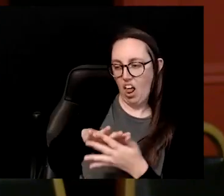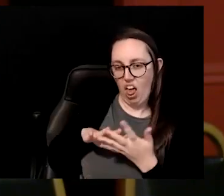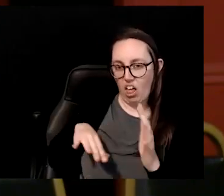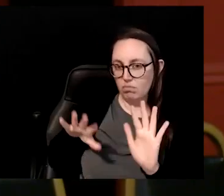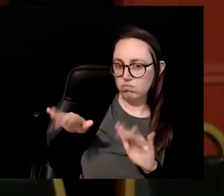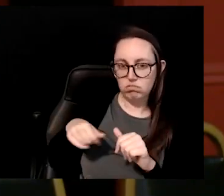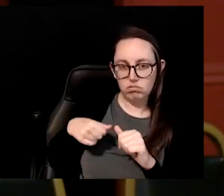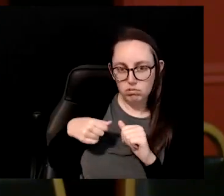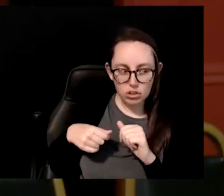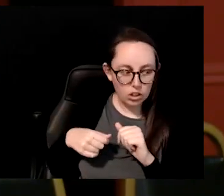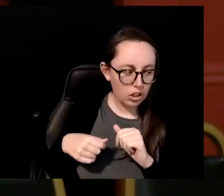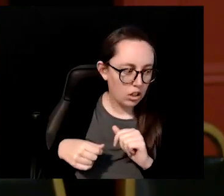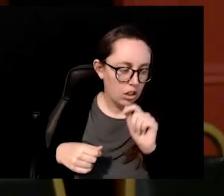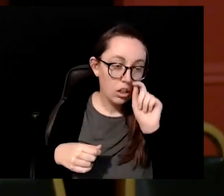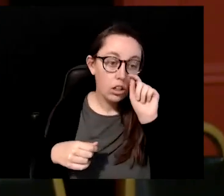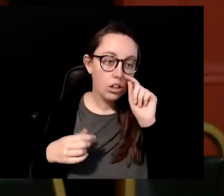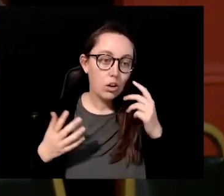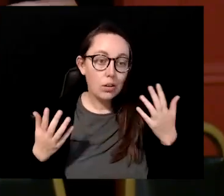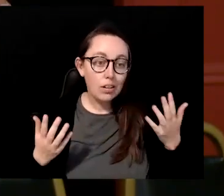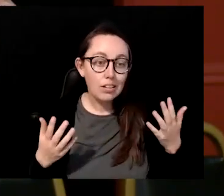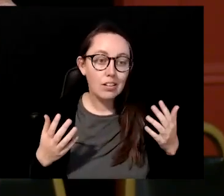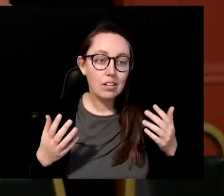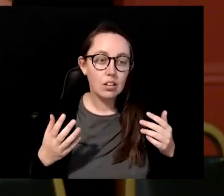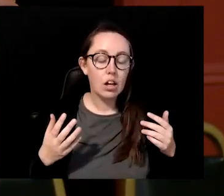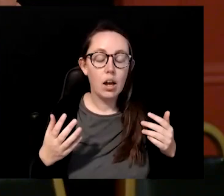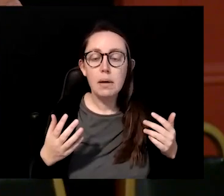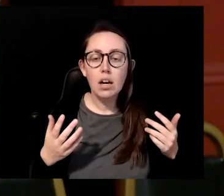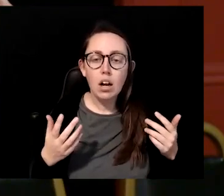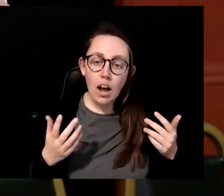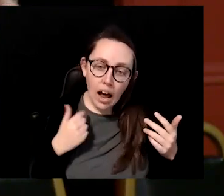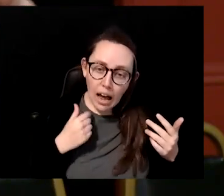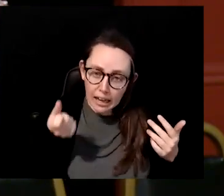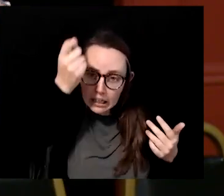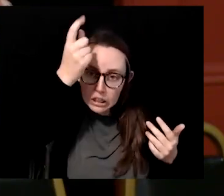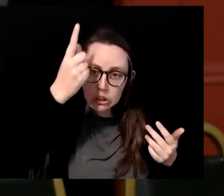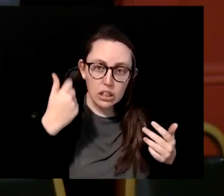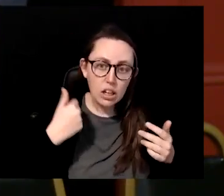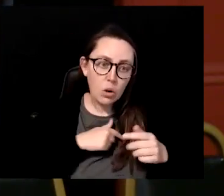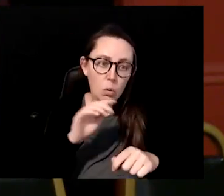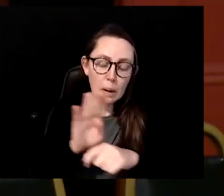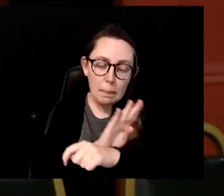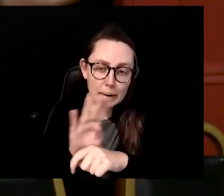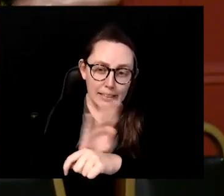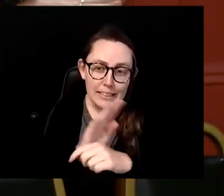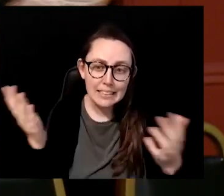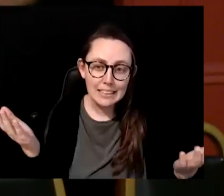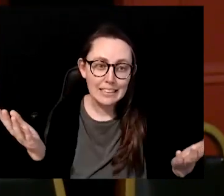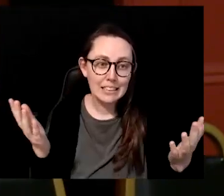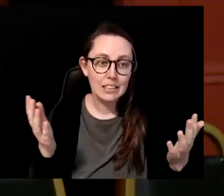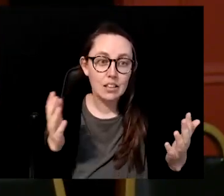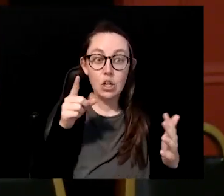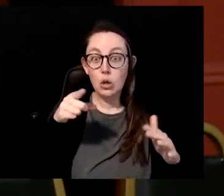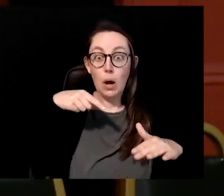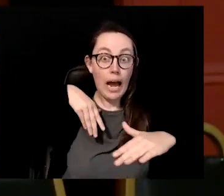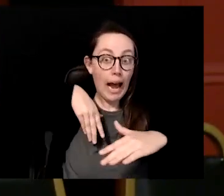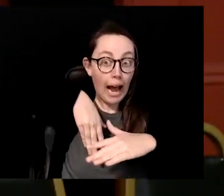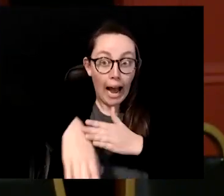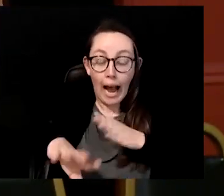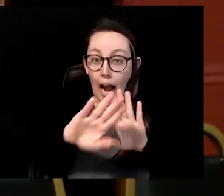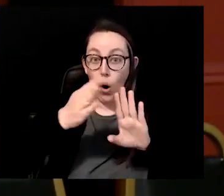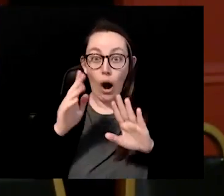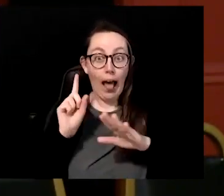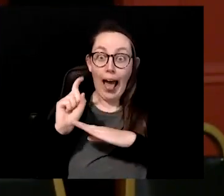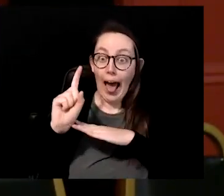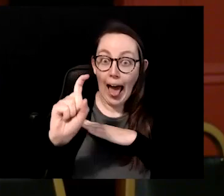busy we're all busy Ian you you came through the door tonight like you were on fire because you were